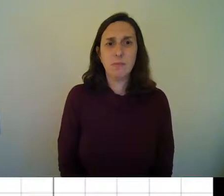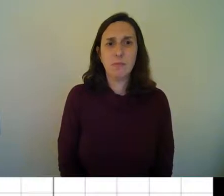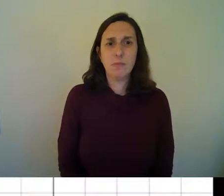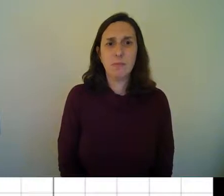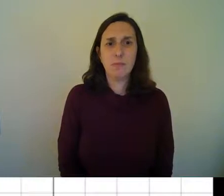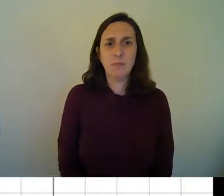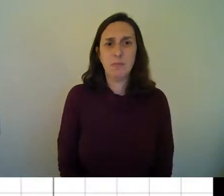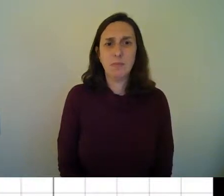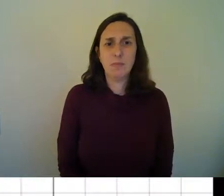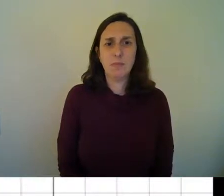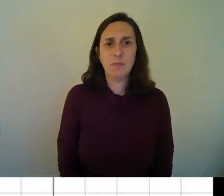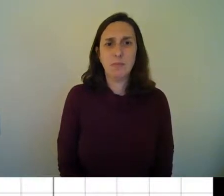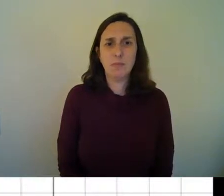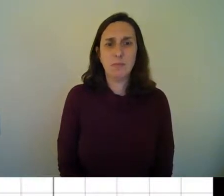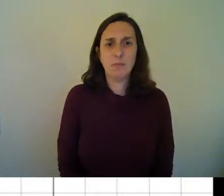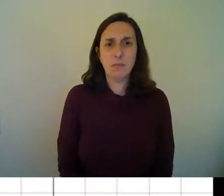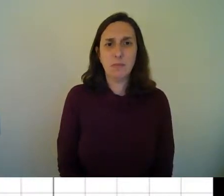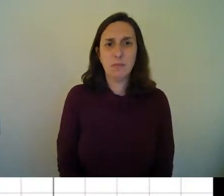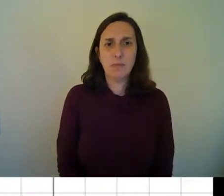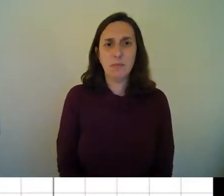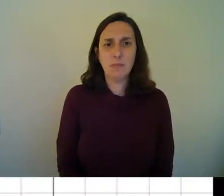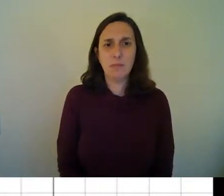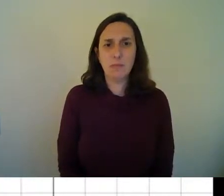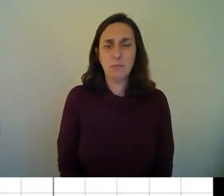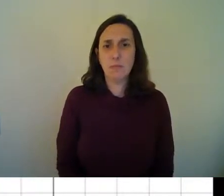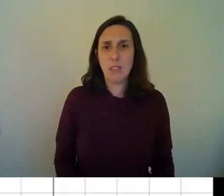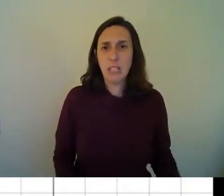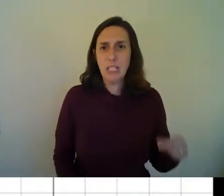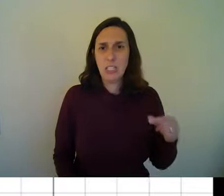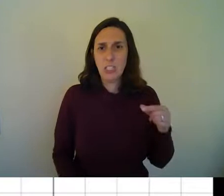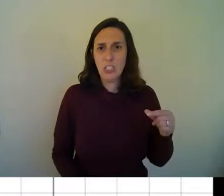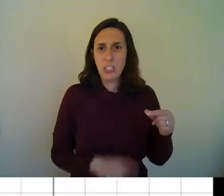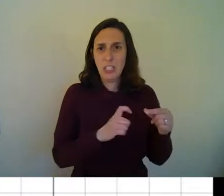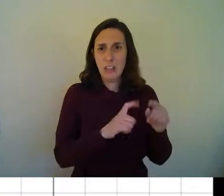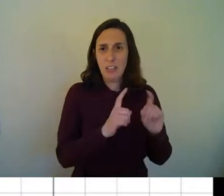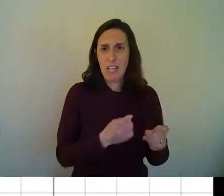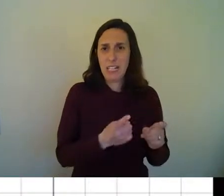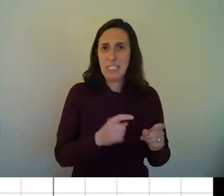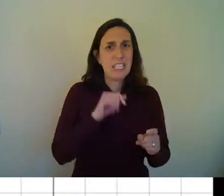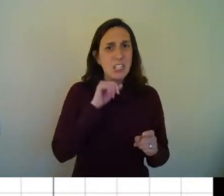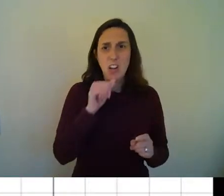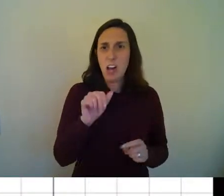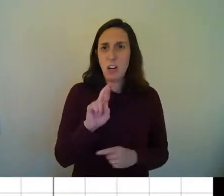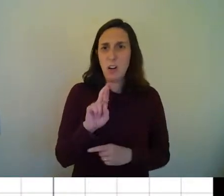G of x is not a rational function.